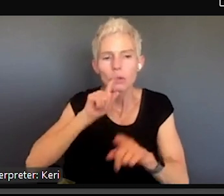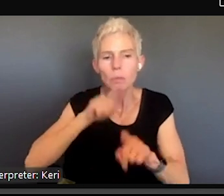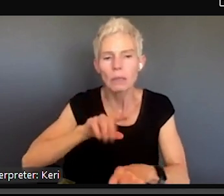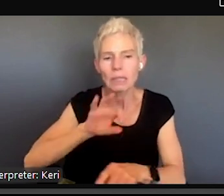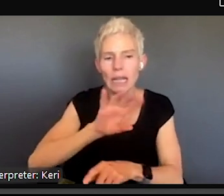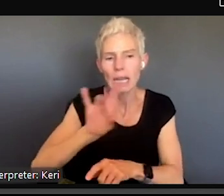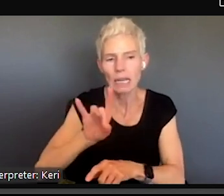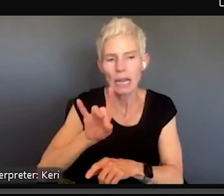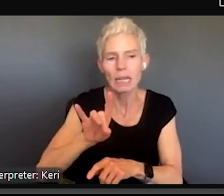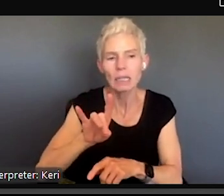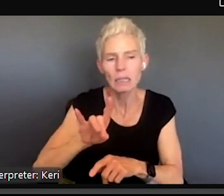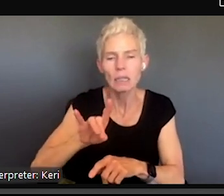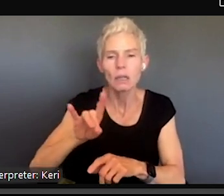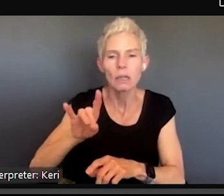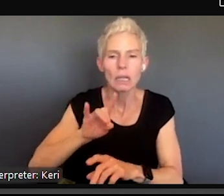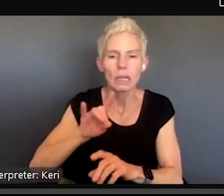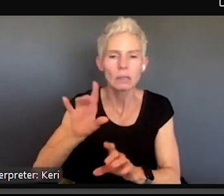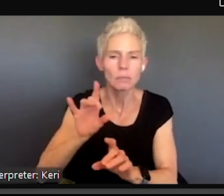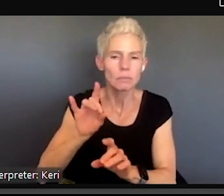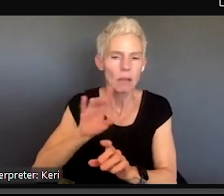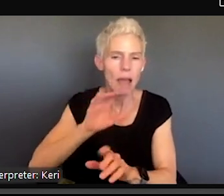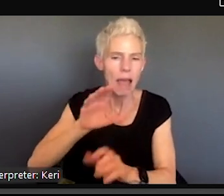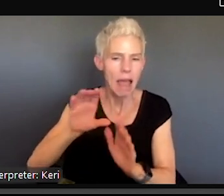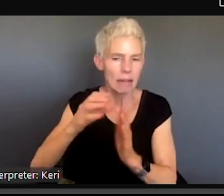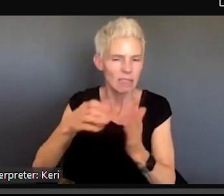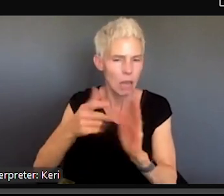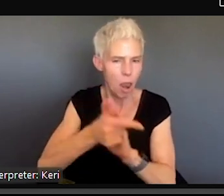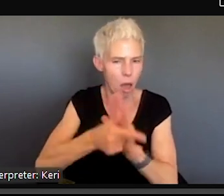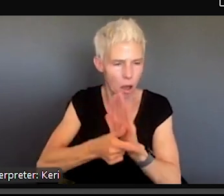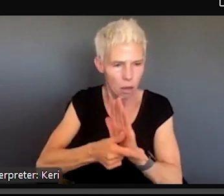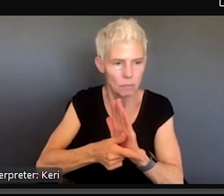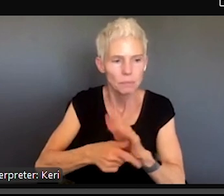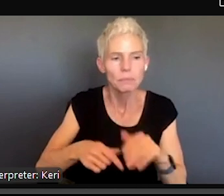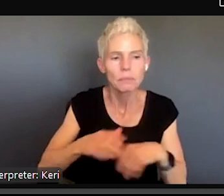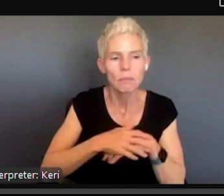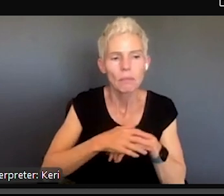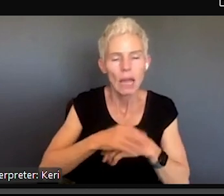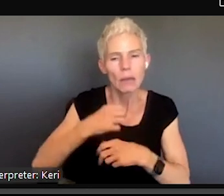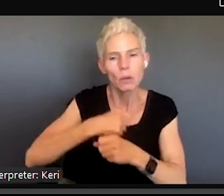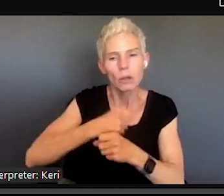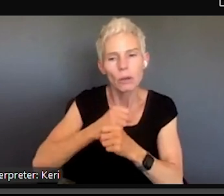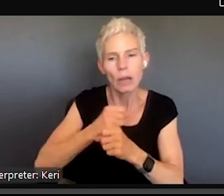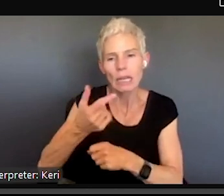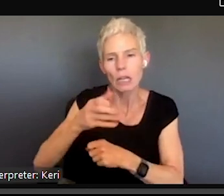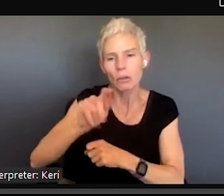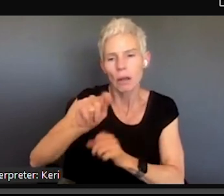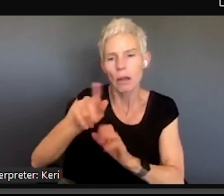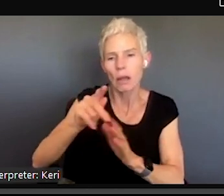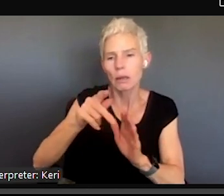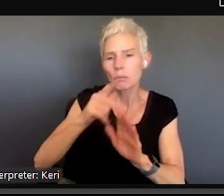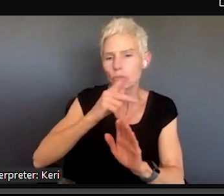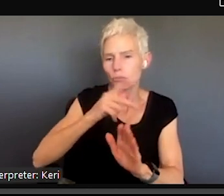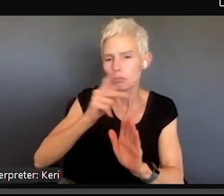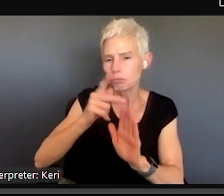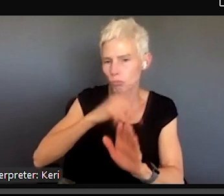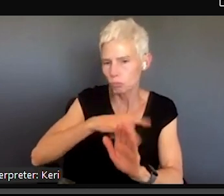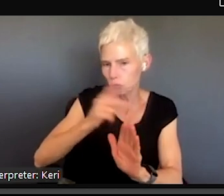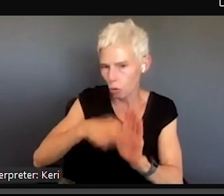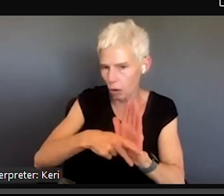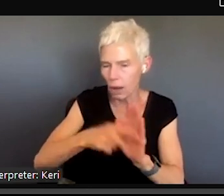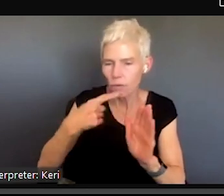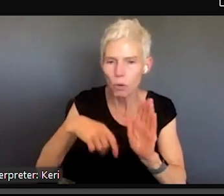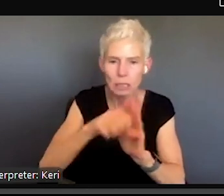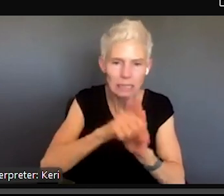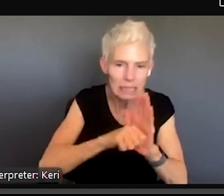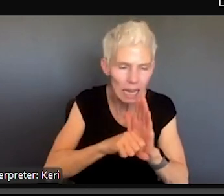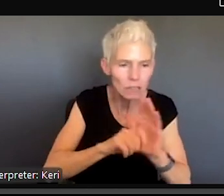introduced in previous Congresses, bipartisan bill on the House side, and it would create a grant program for states, tribes, and localities to